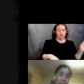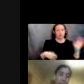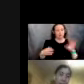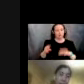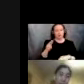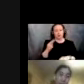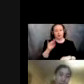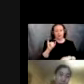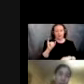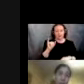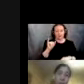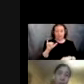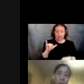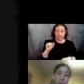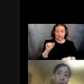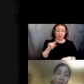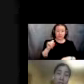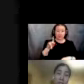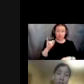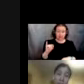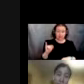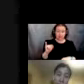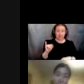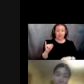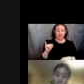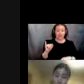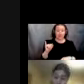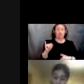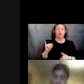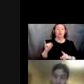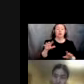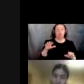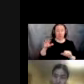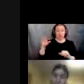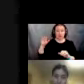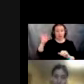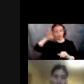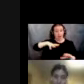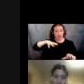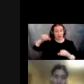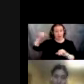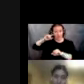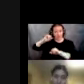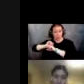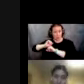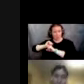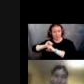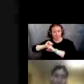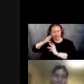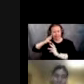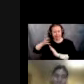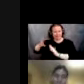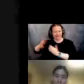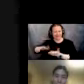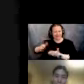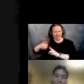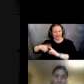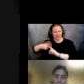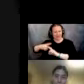Miyazaki, Tsujiro Miyazaki left camp to go and work. And unfortunately, he died a few months later.